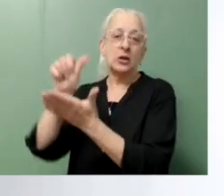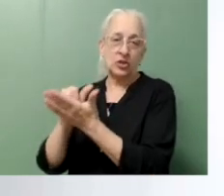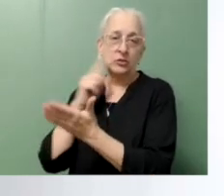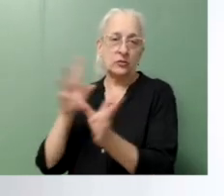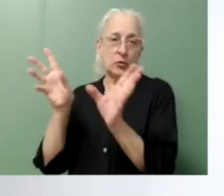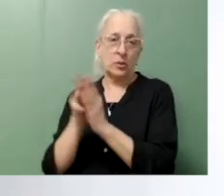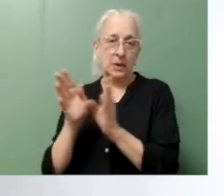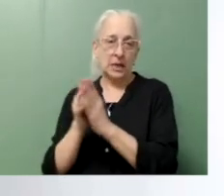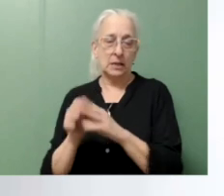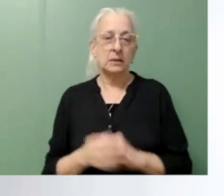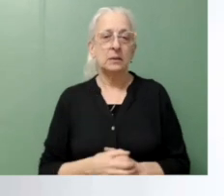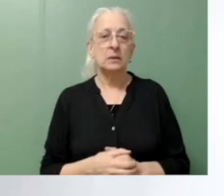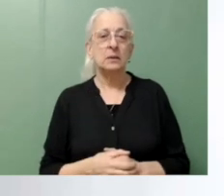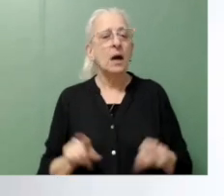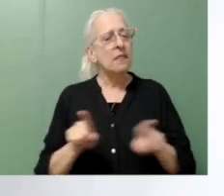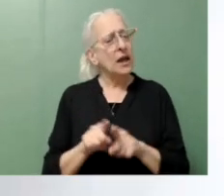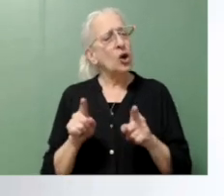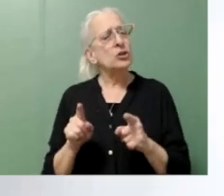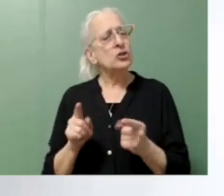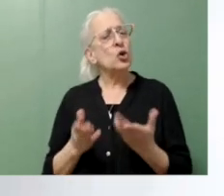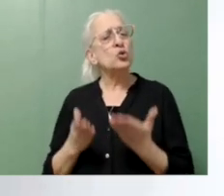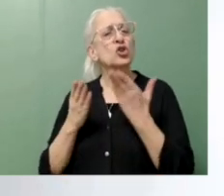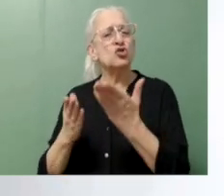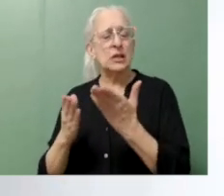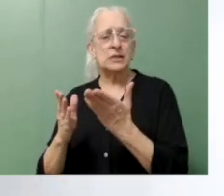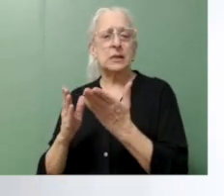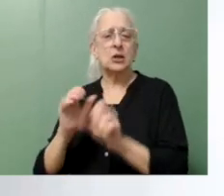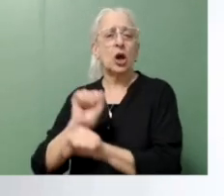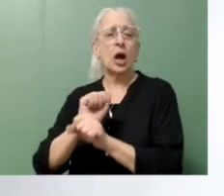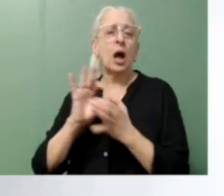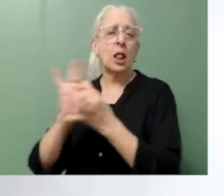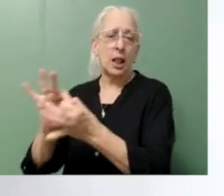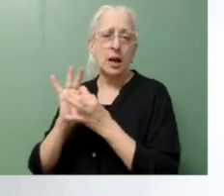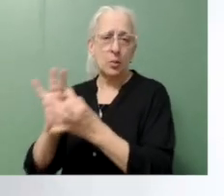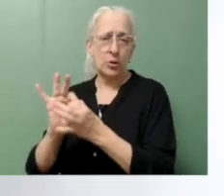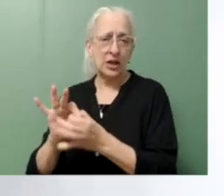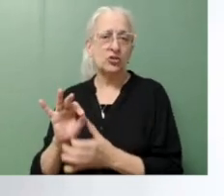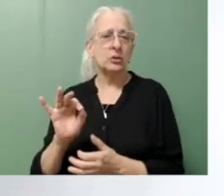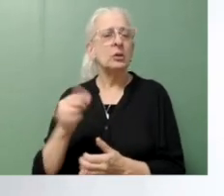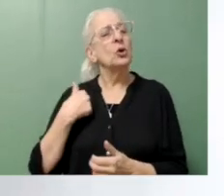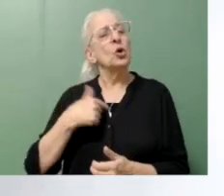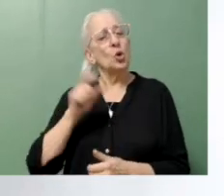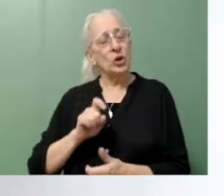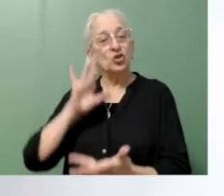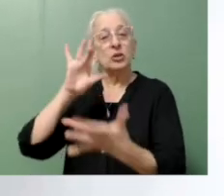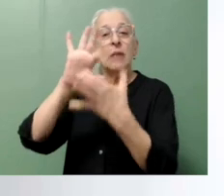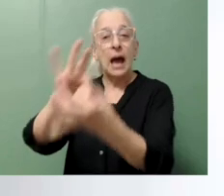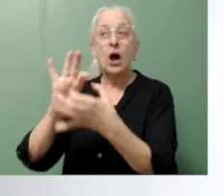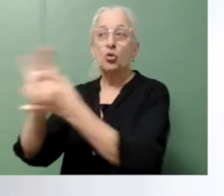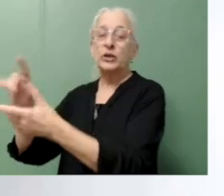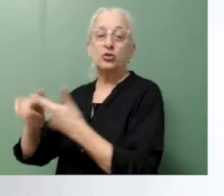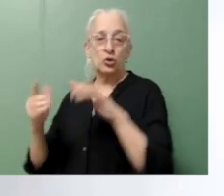Some suggestions to improve collaboration included that we conduct outreach to community groups